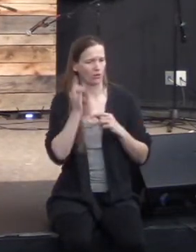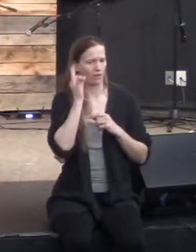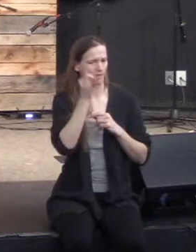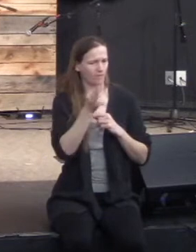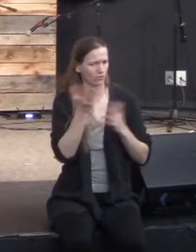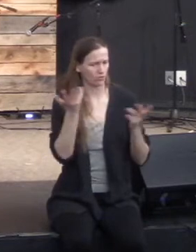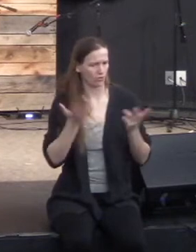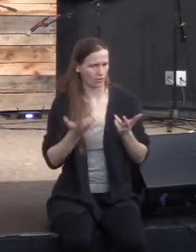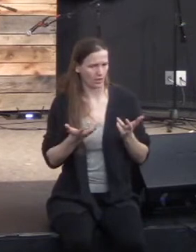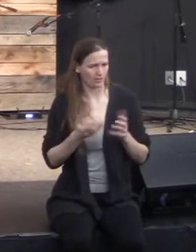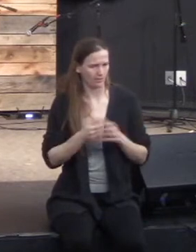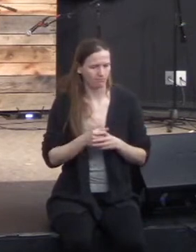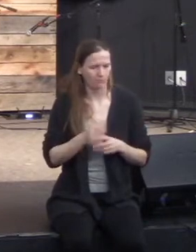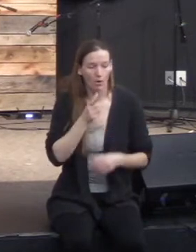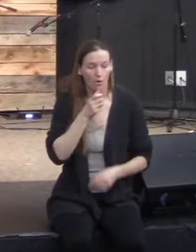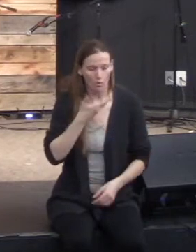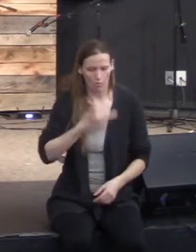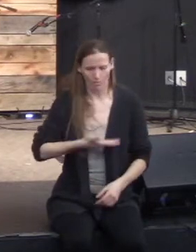Who am I really?